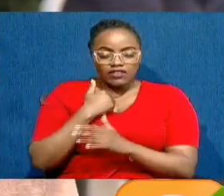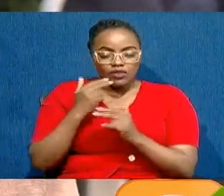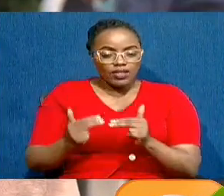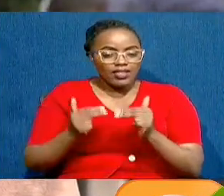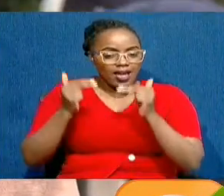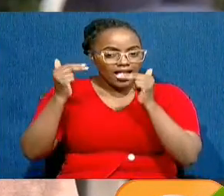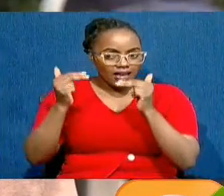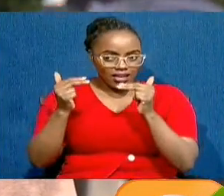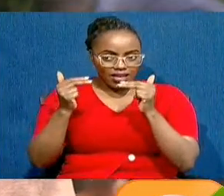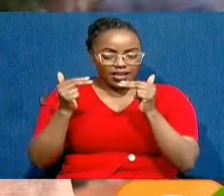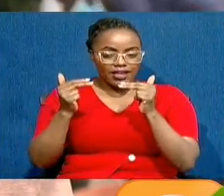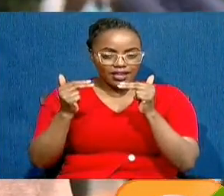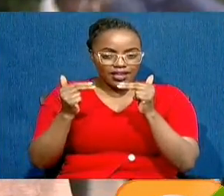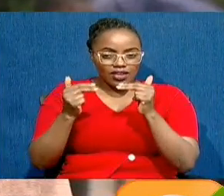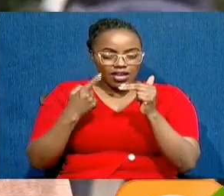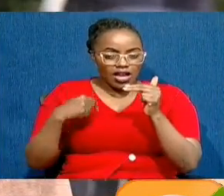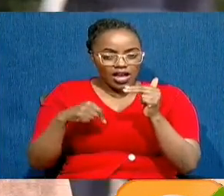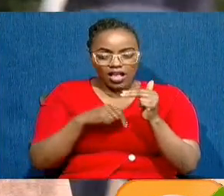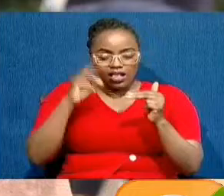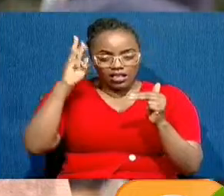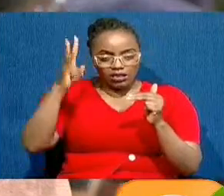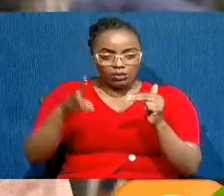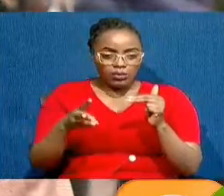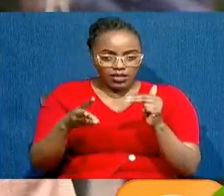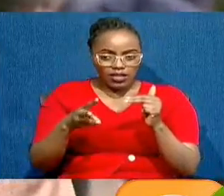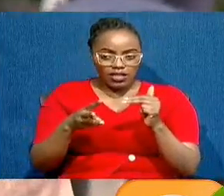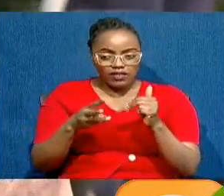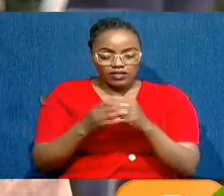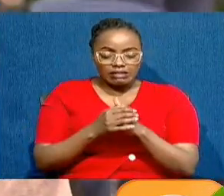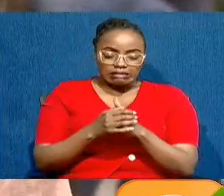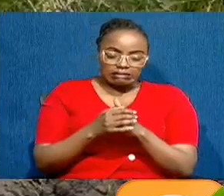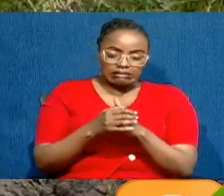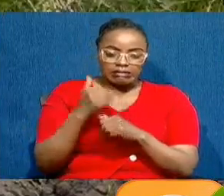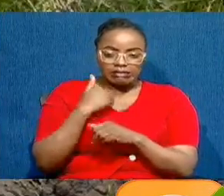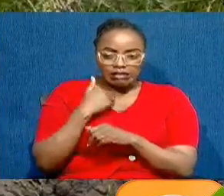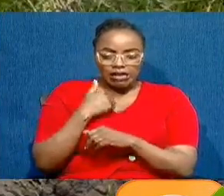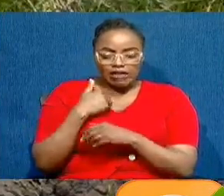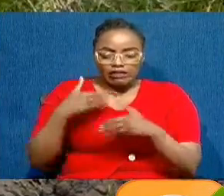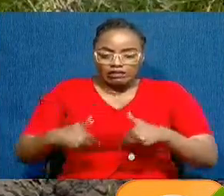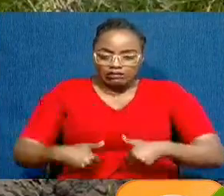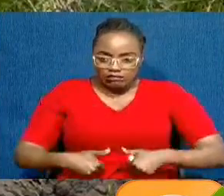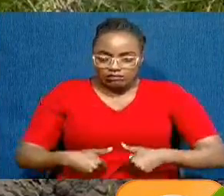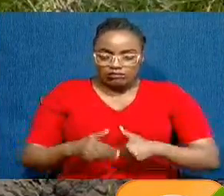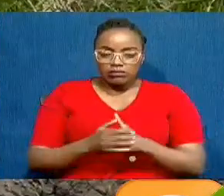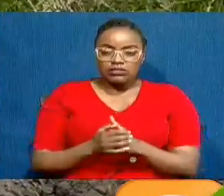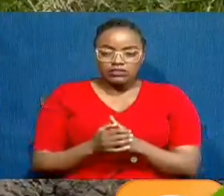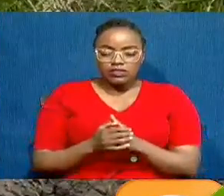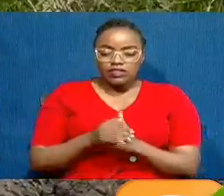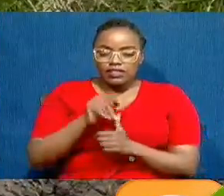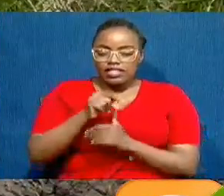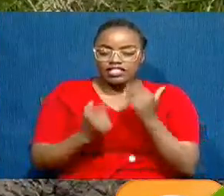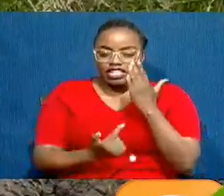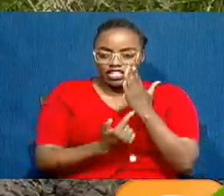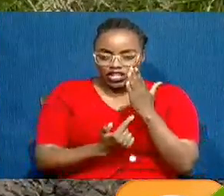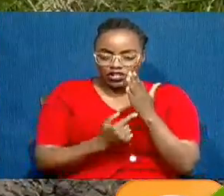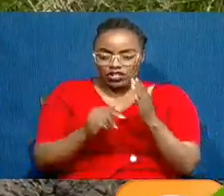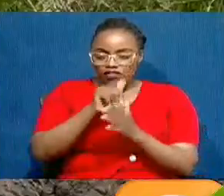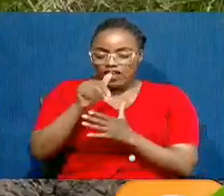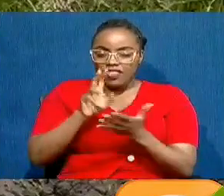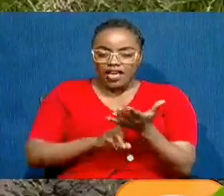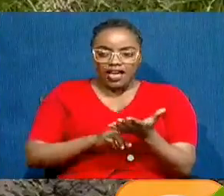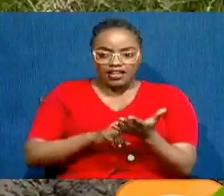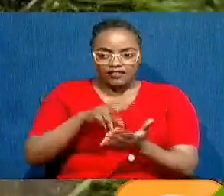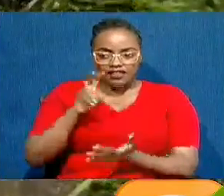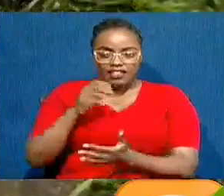yielding, which are drought tolerant. Ratoon technology also has other